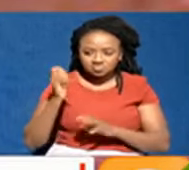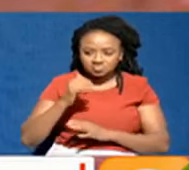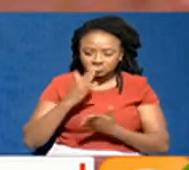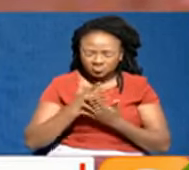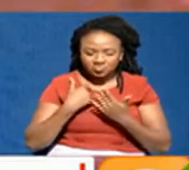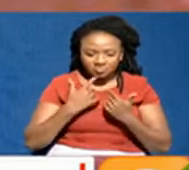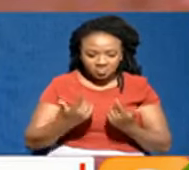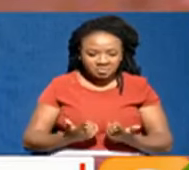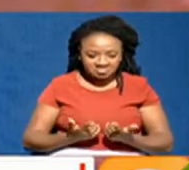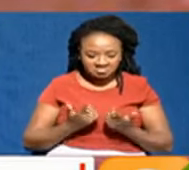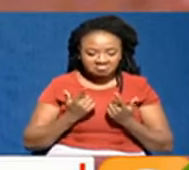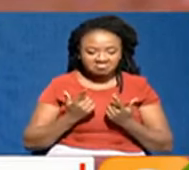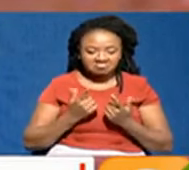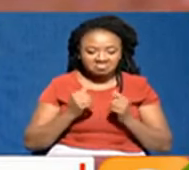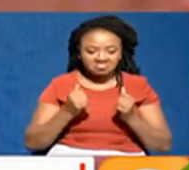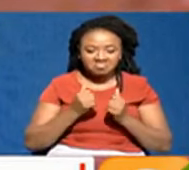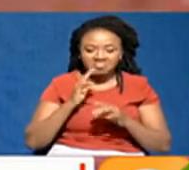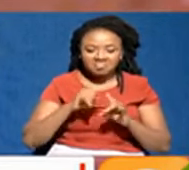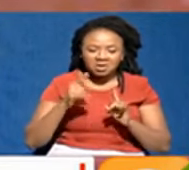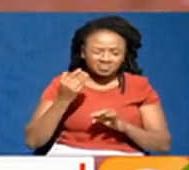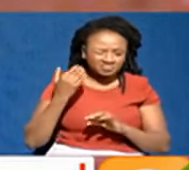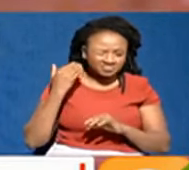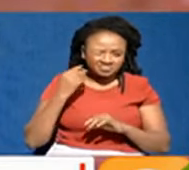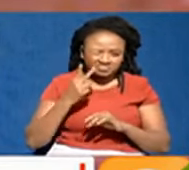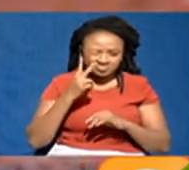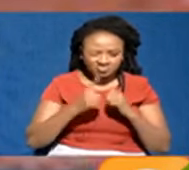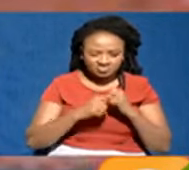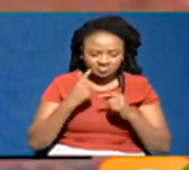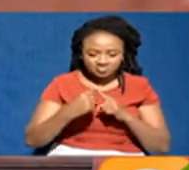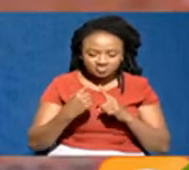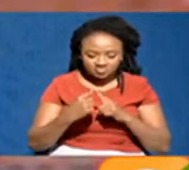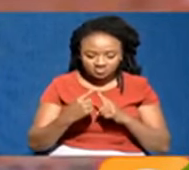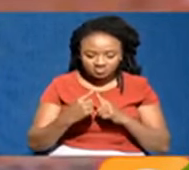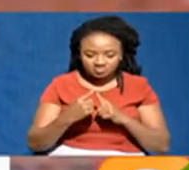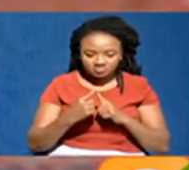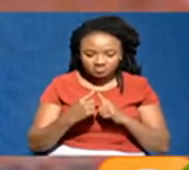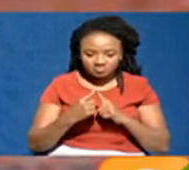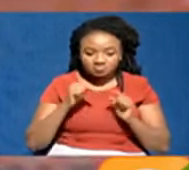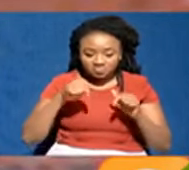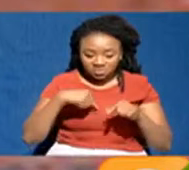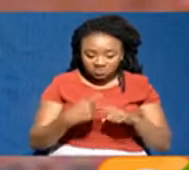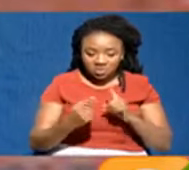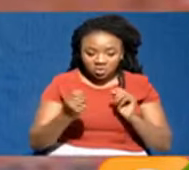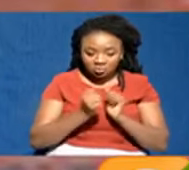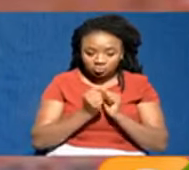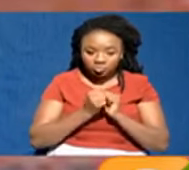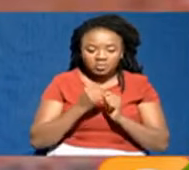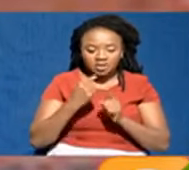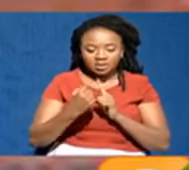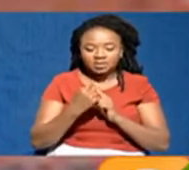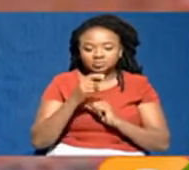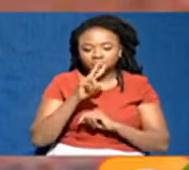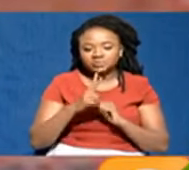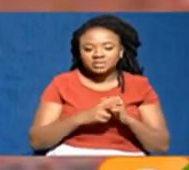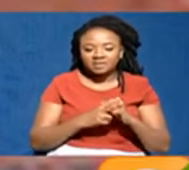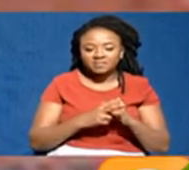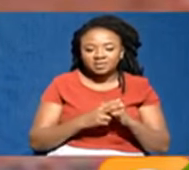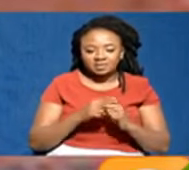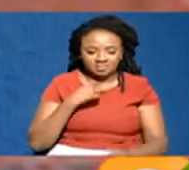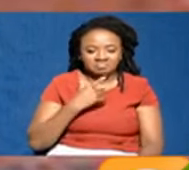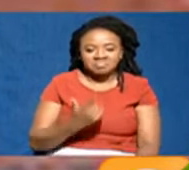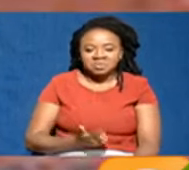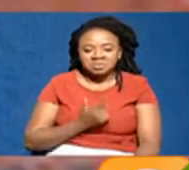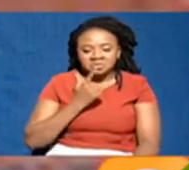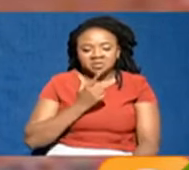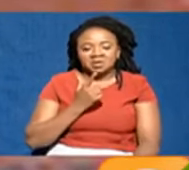crash that happened 26 years ago. It's going to be 27 years in October this year. And the one thing that